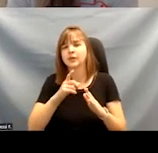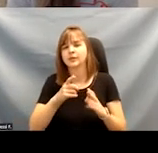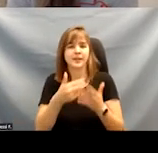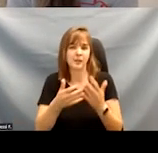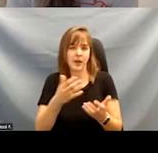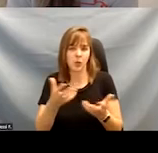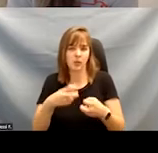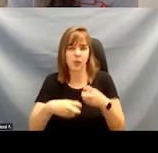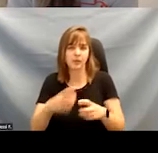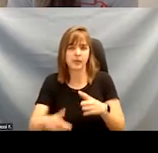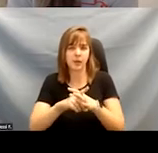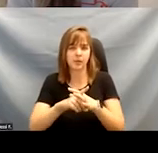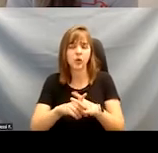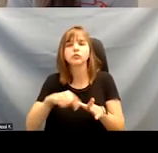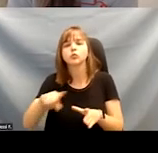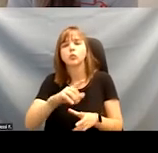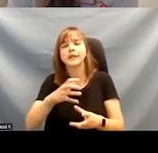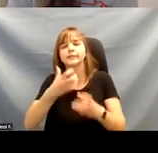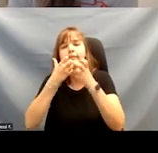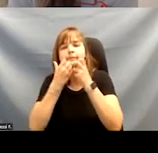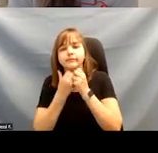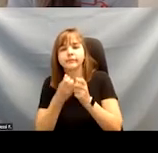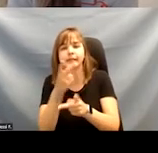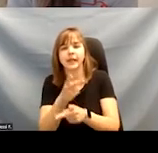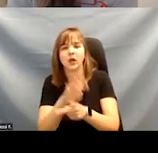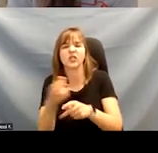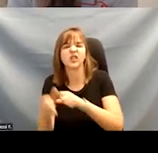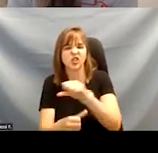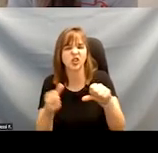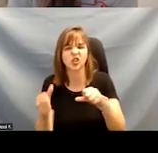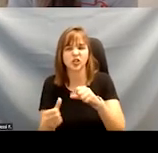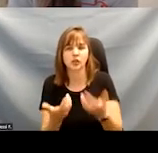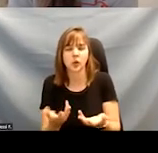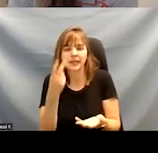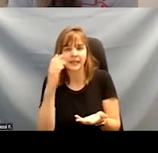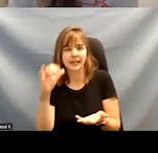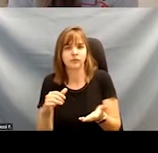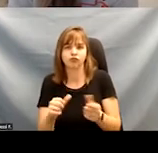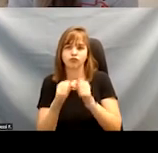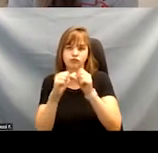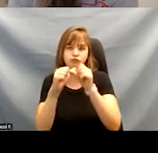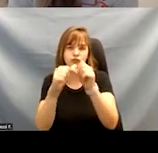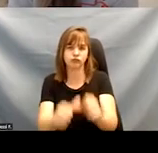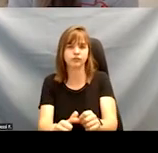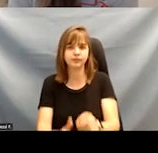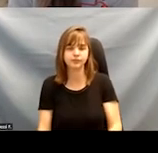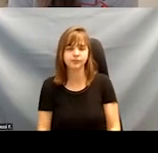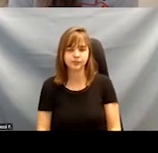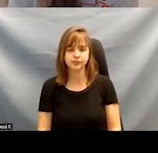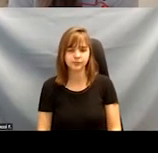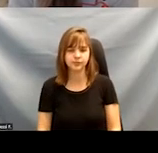caring about our neighbors and community. And I have seen nothing but that reflected since we've been back and started our